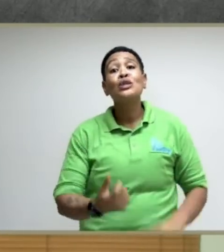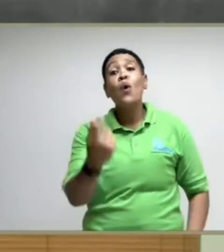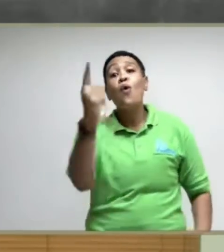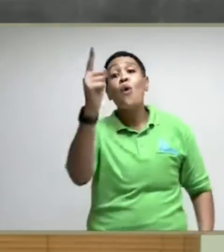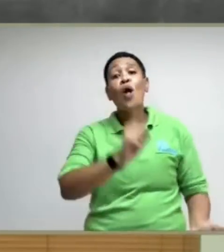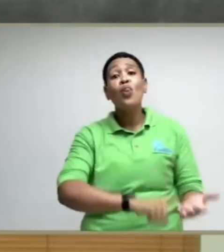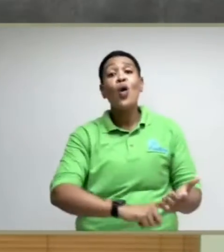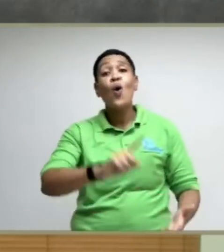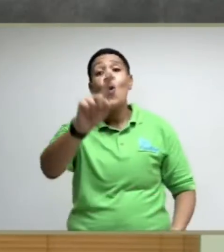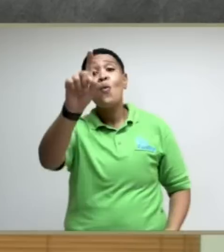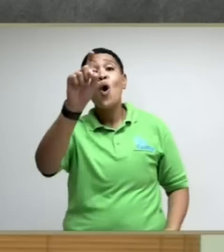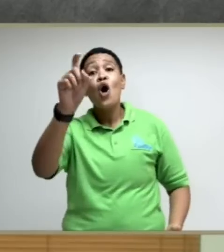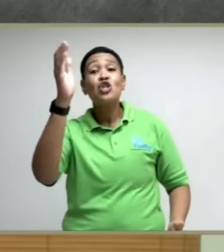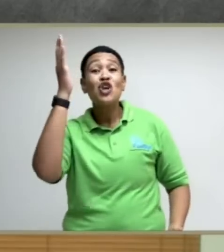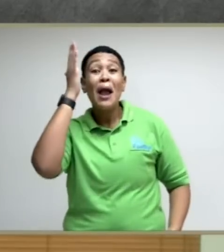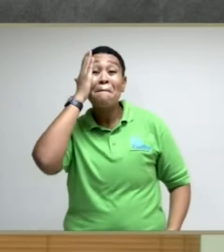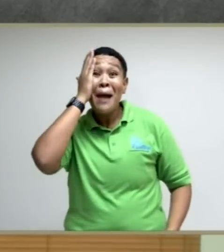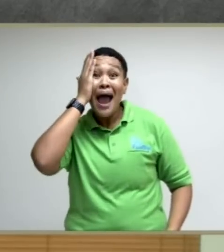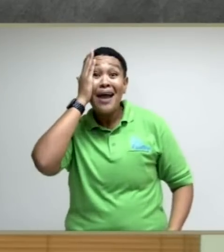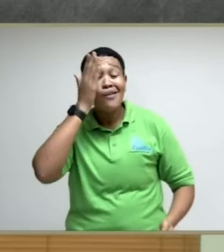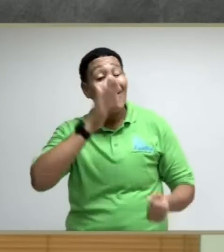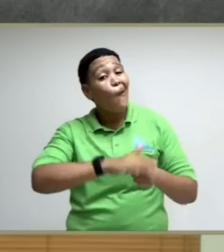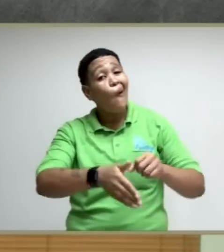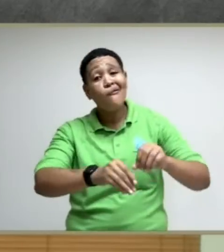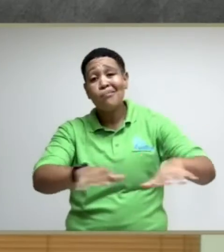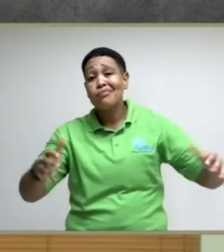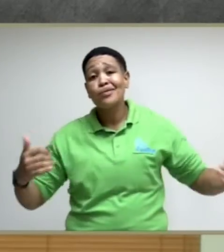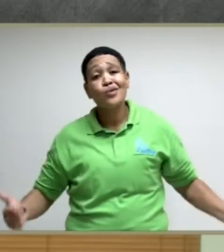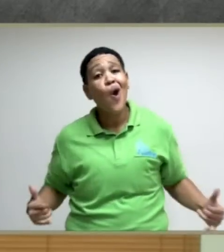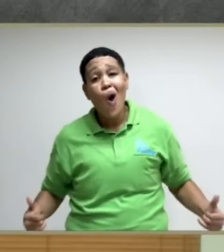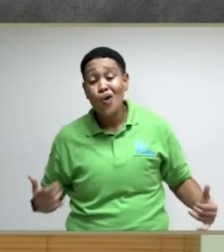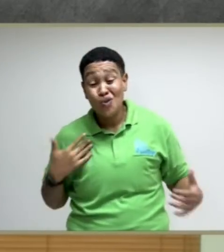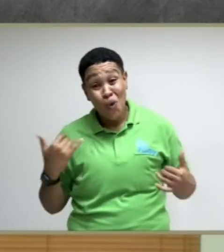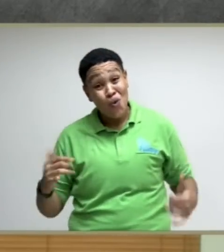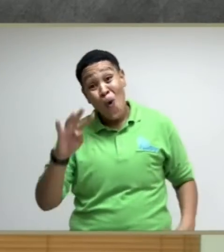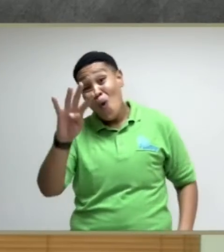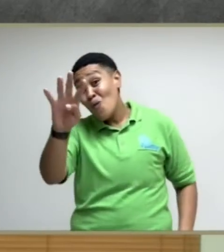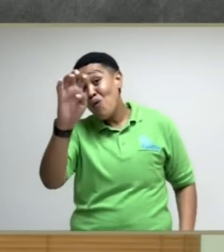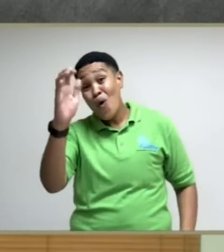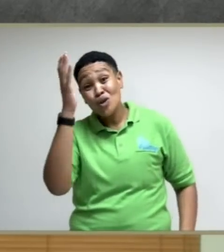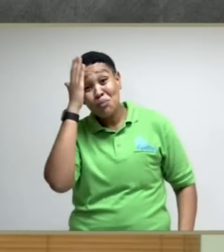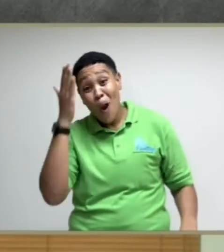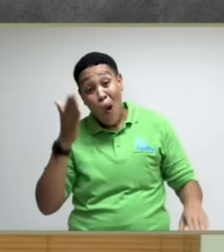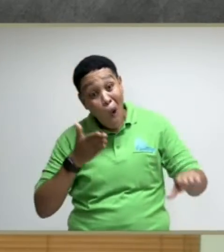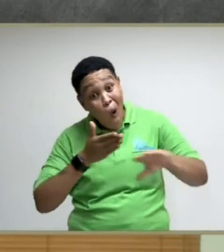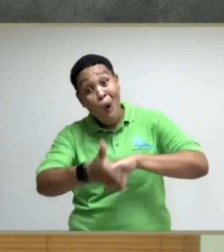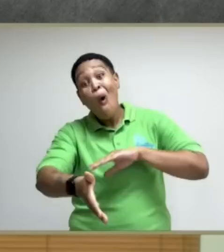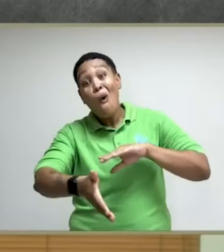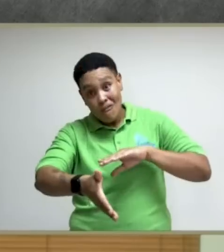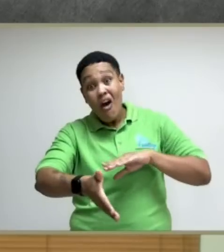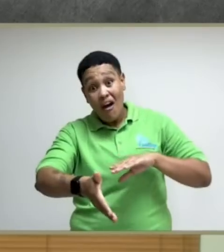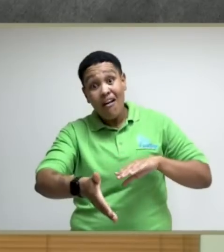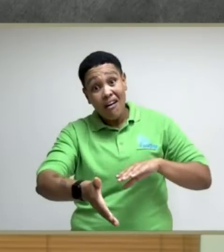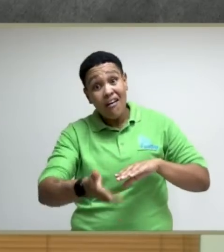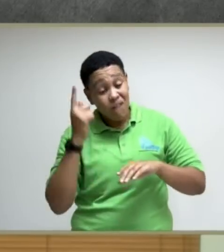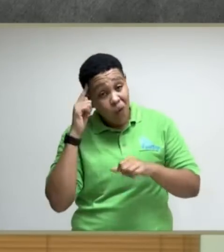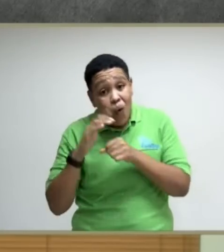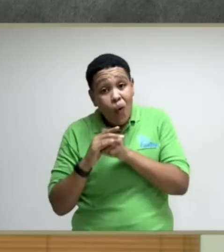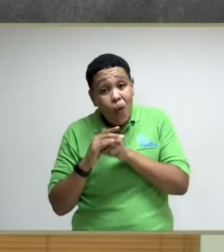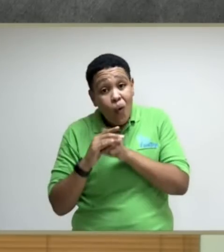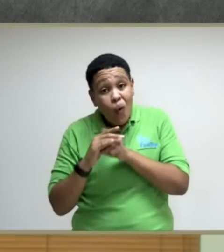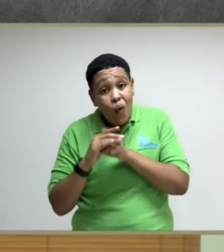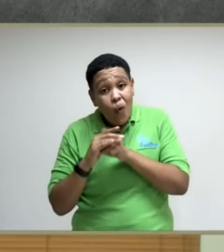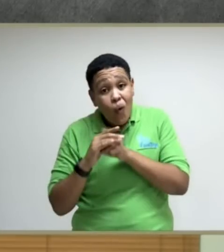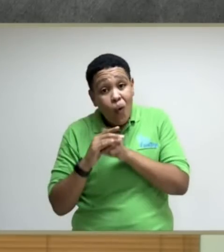are occupied. So we are gone over that by about 400. Where are these patients? It certainly